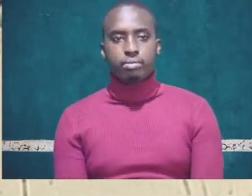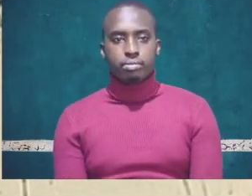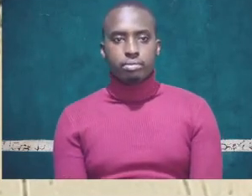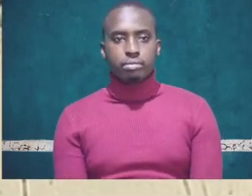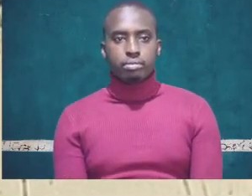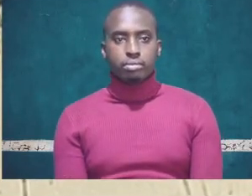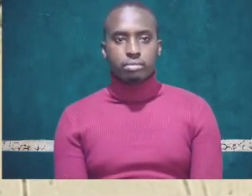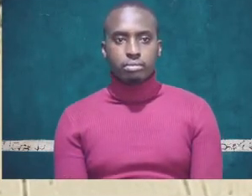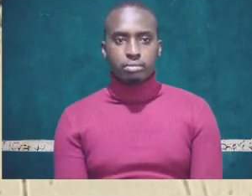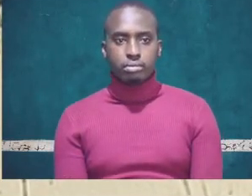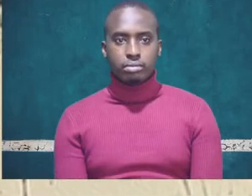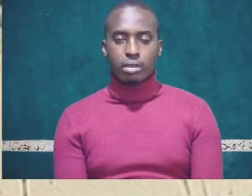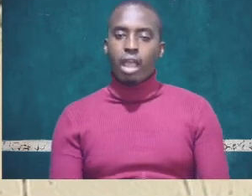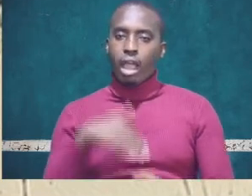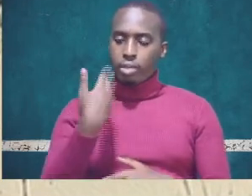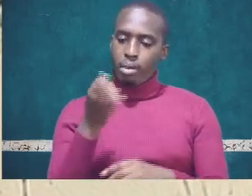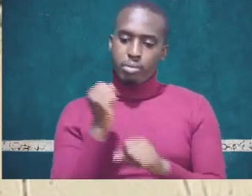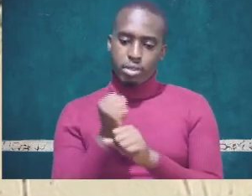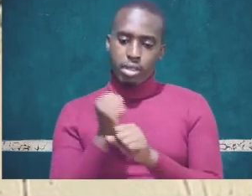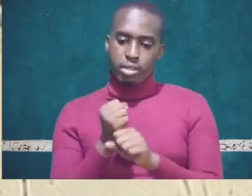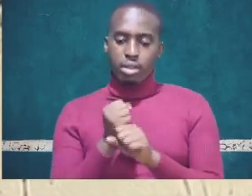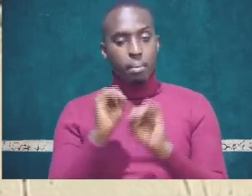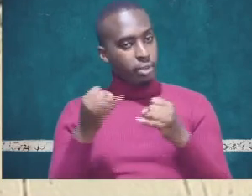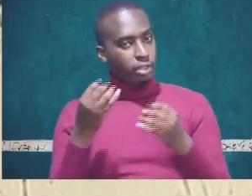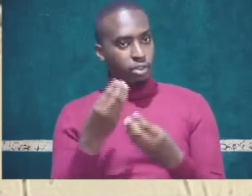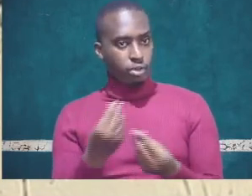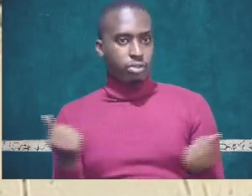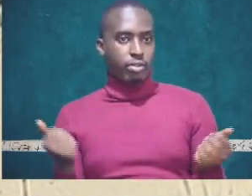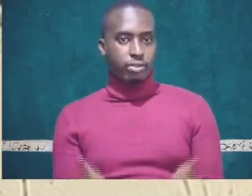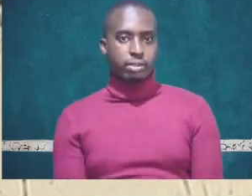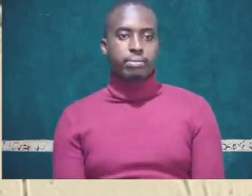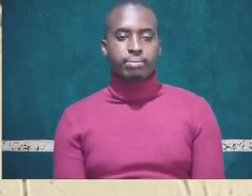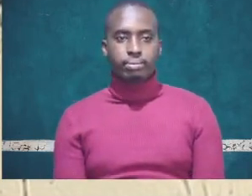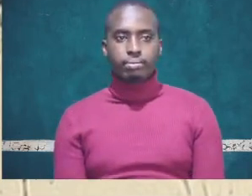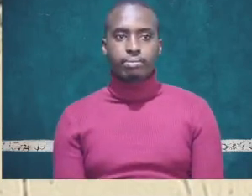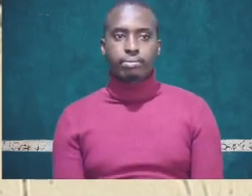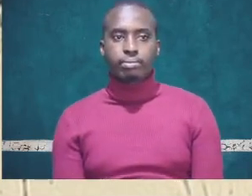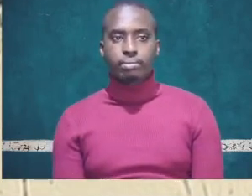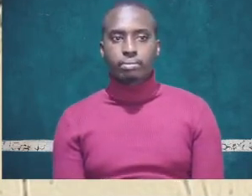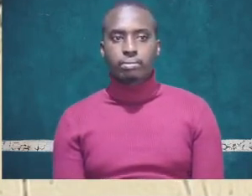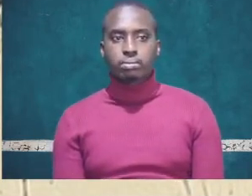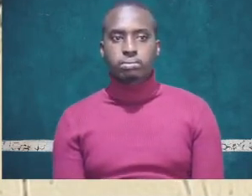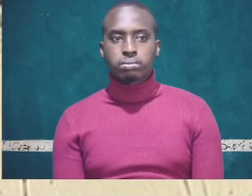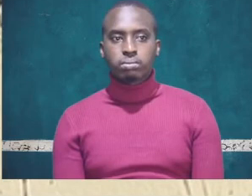and then you try it out. You try it out.